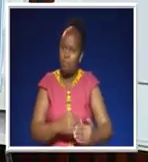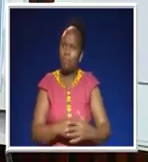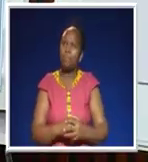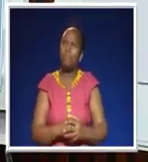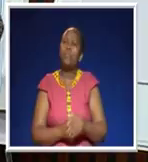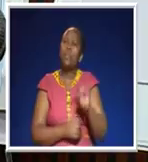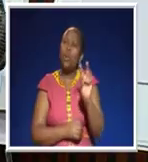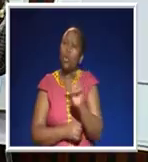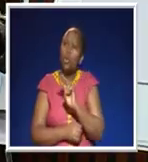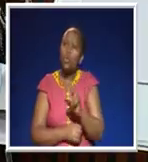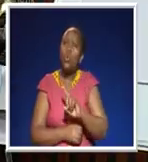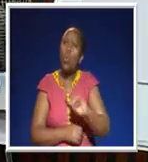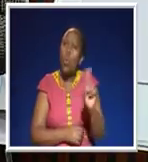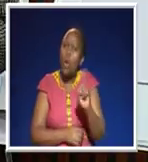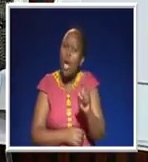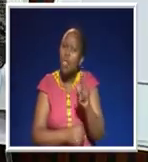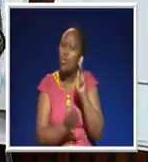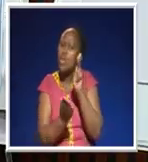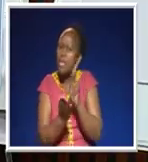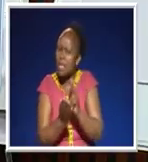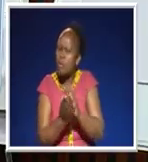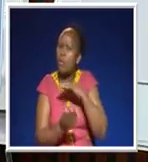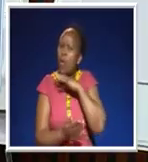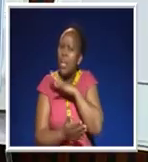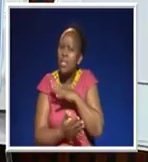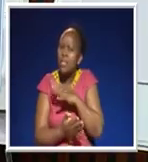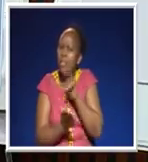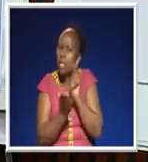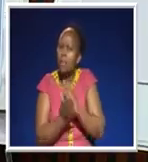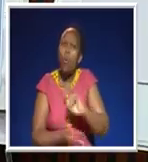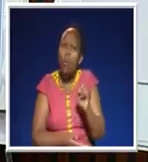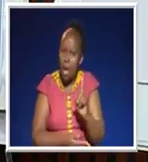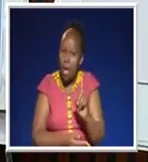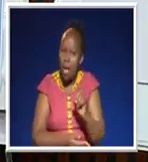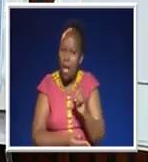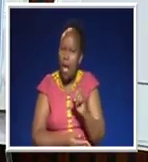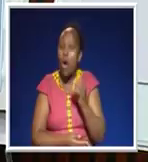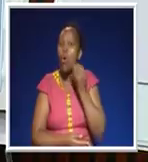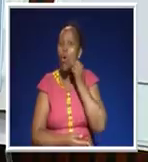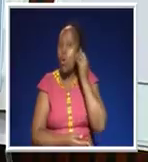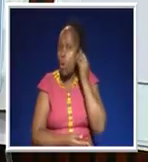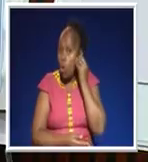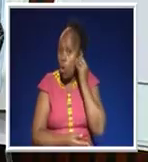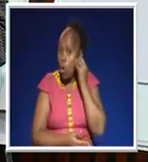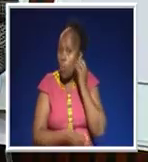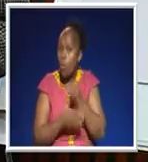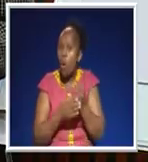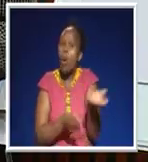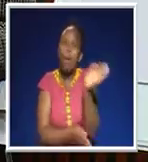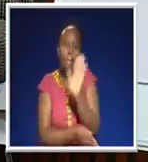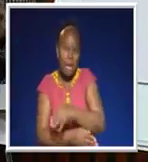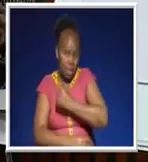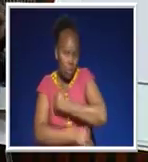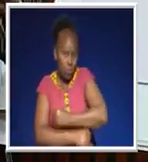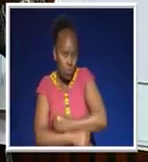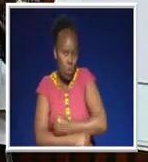to look at where do we store these wastes. At home or back in school,